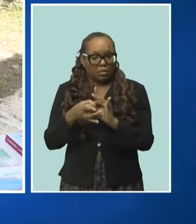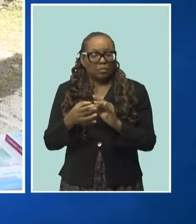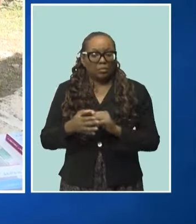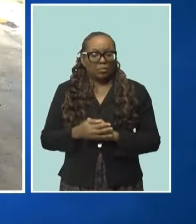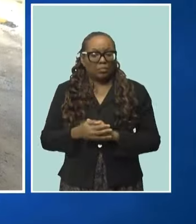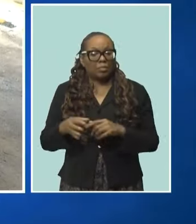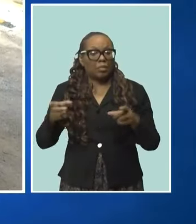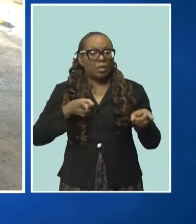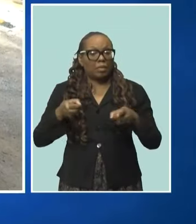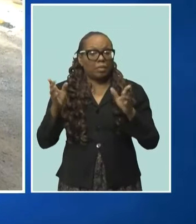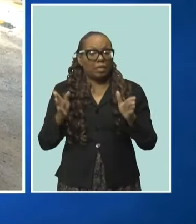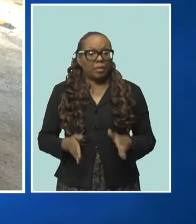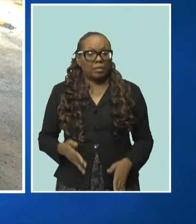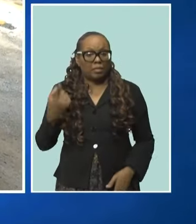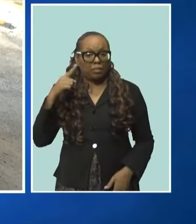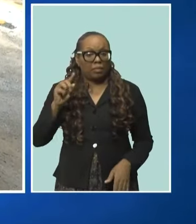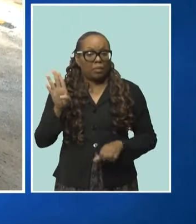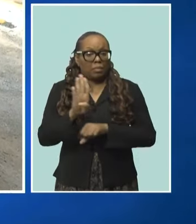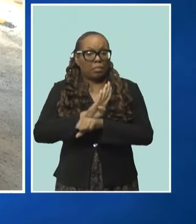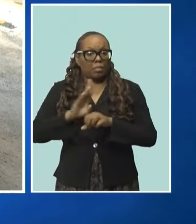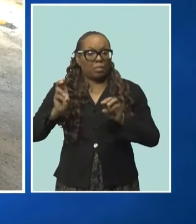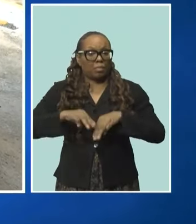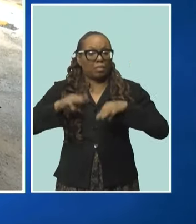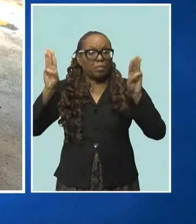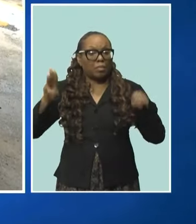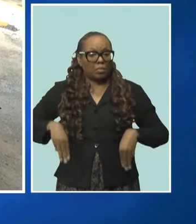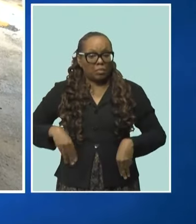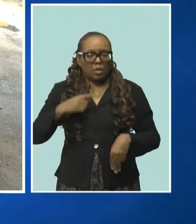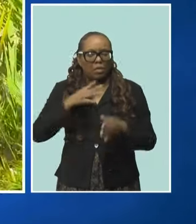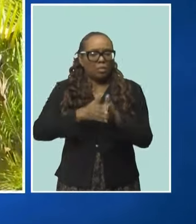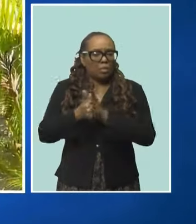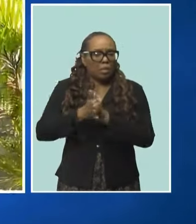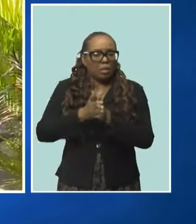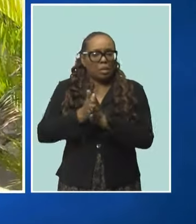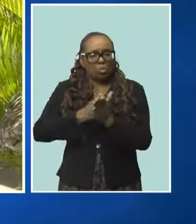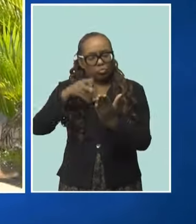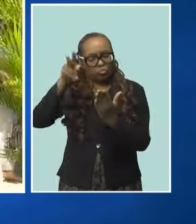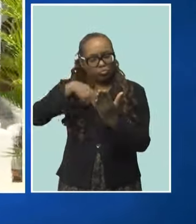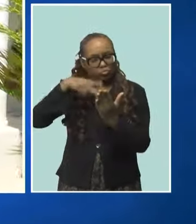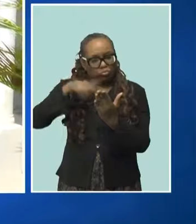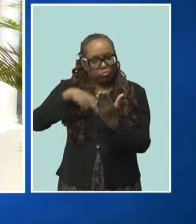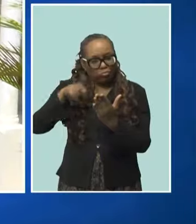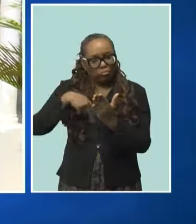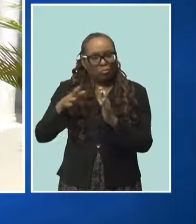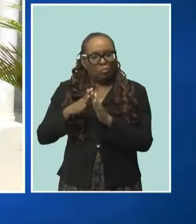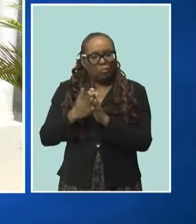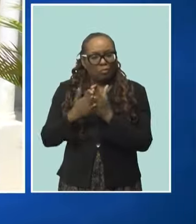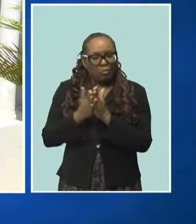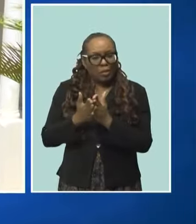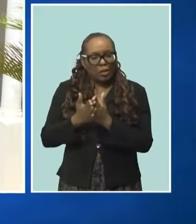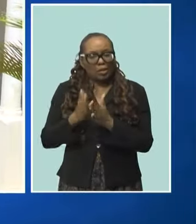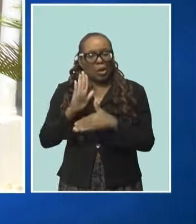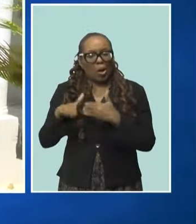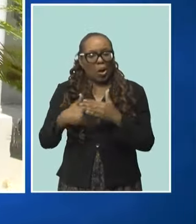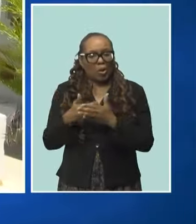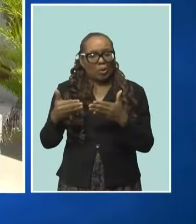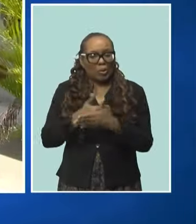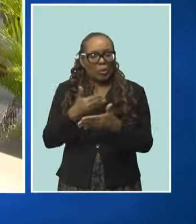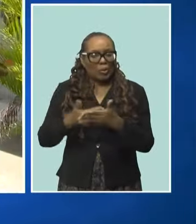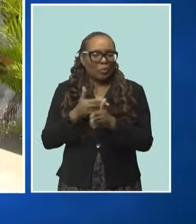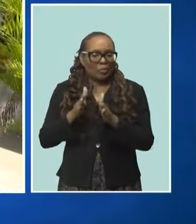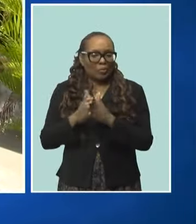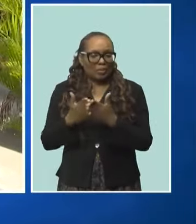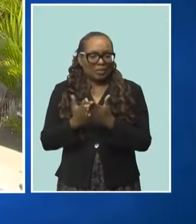Meanwhile, Director of the Barbados Museum and Historical Society, Alessandra Cummins, says she's looking forward to delving into the pages of the new book